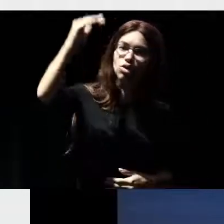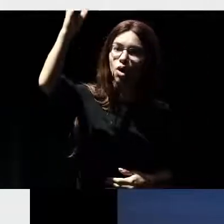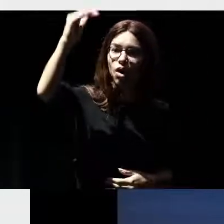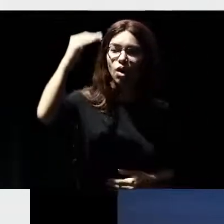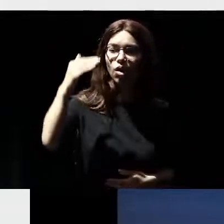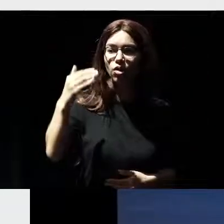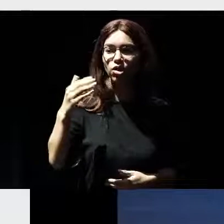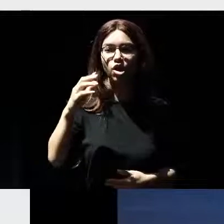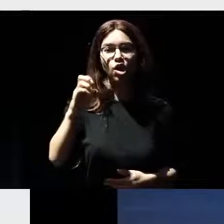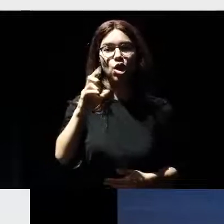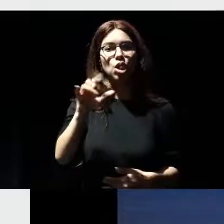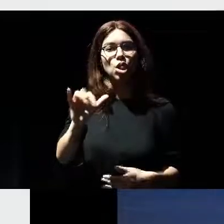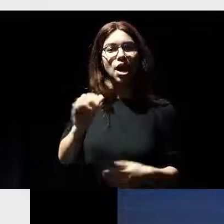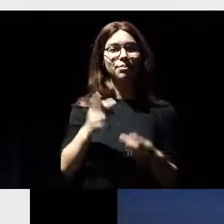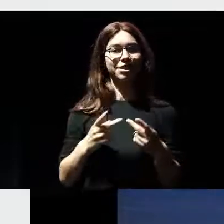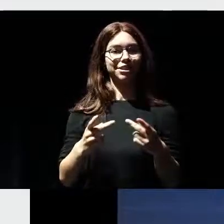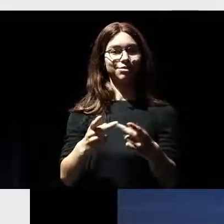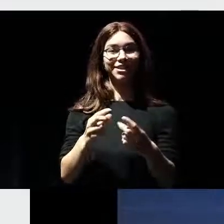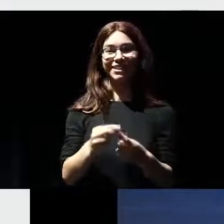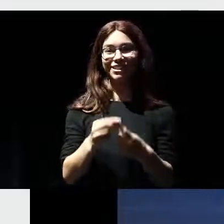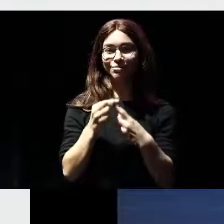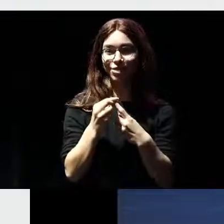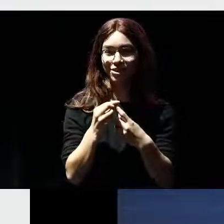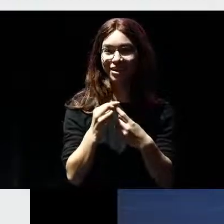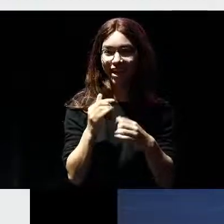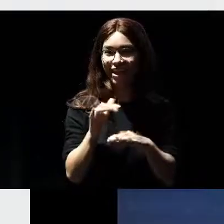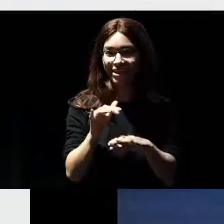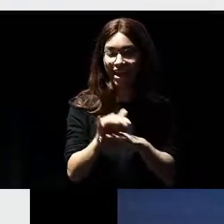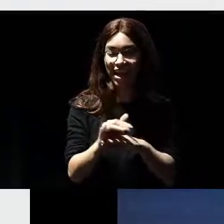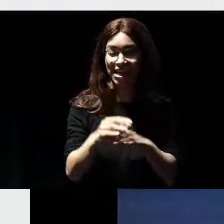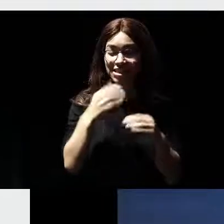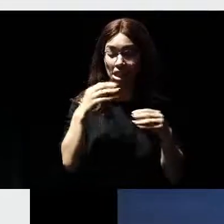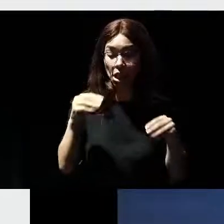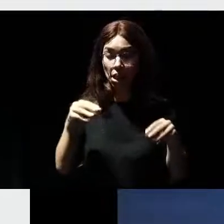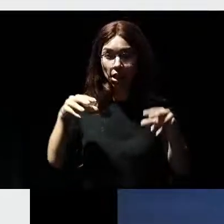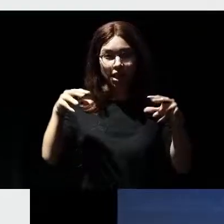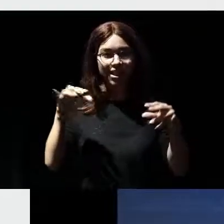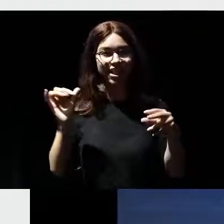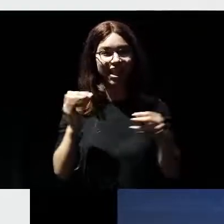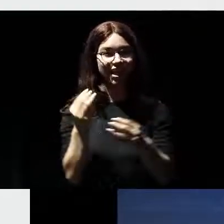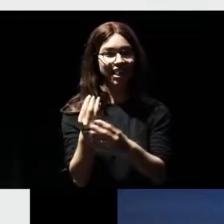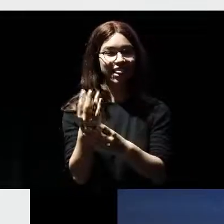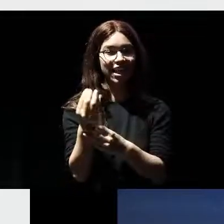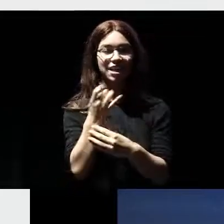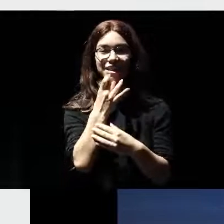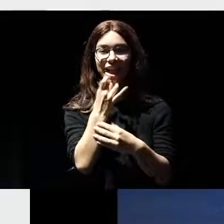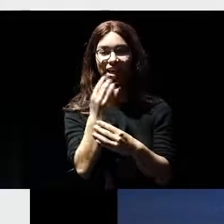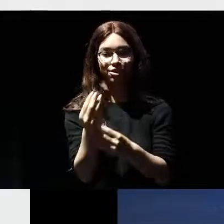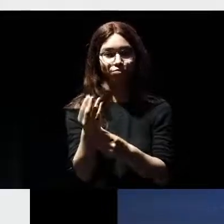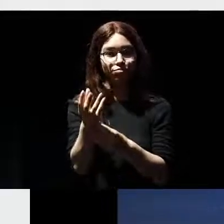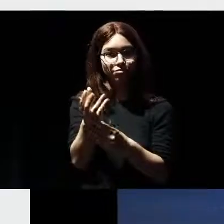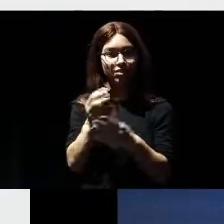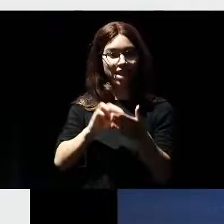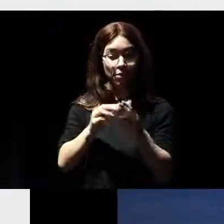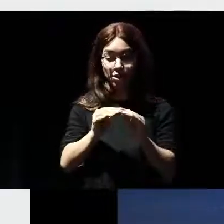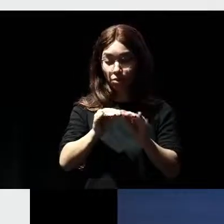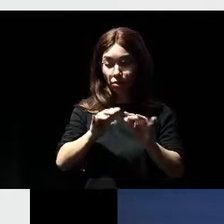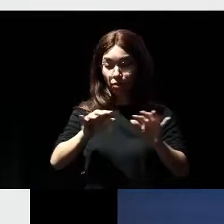lobby space, especially at night, incredibly lit like a lantern out to the